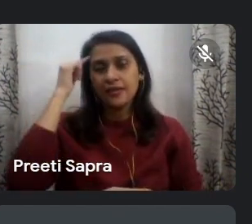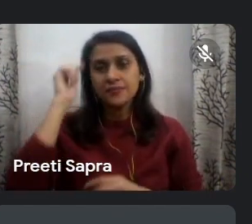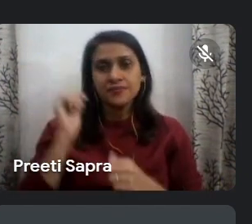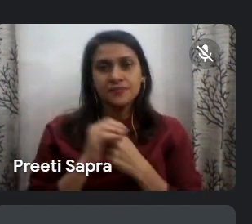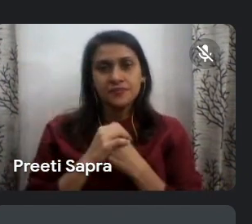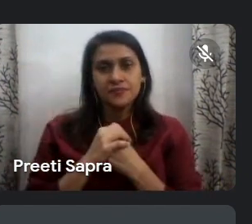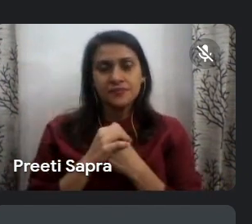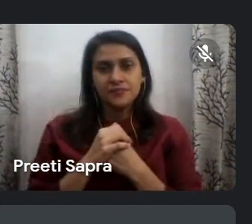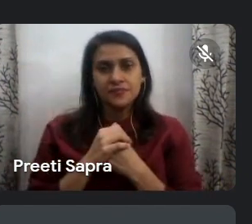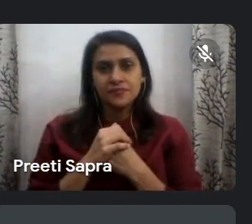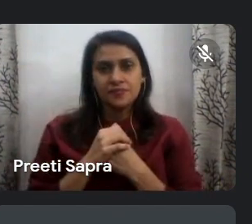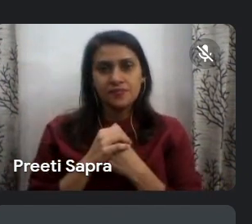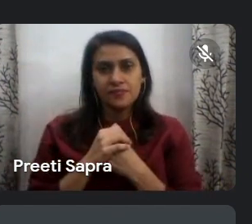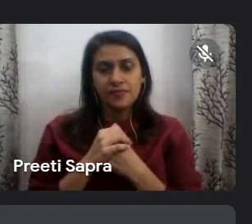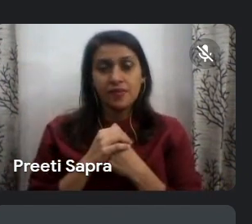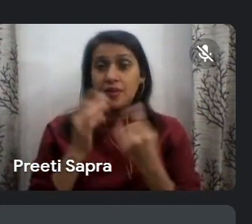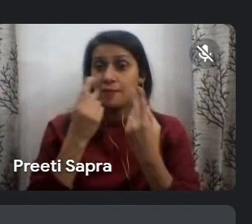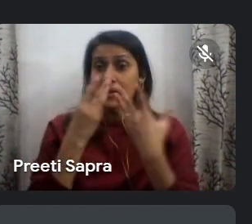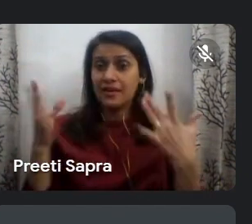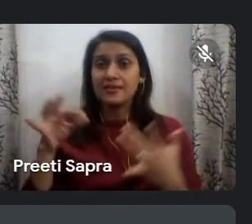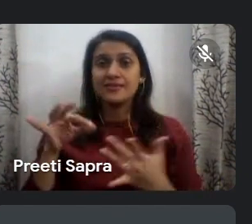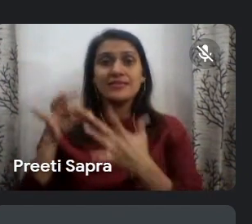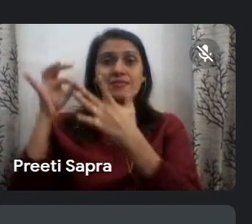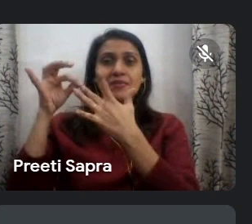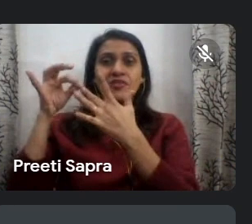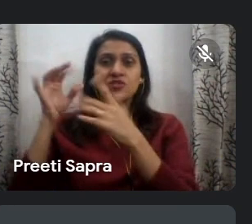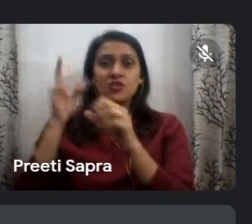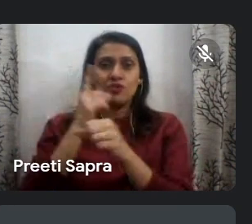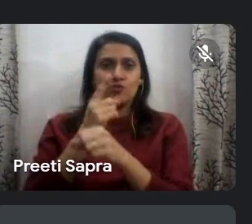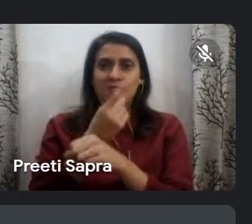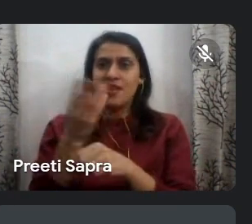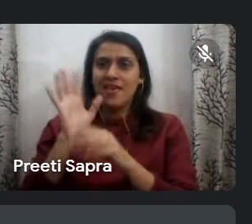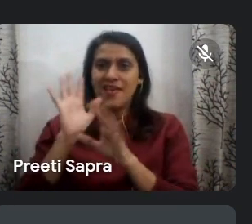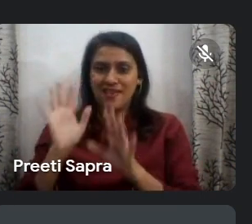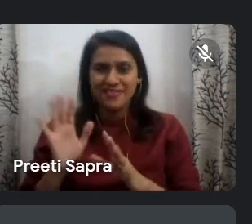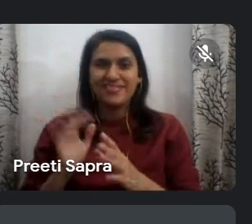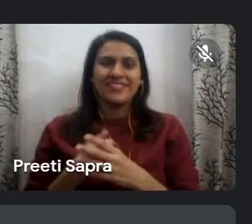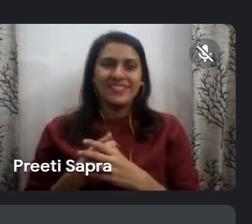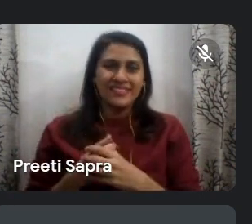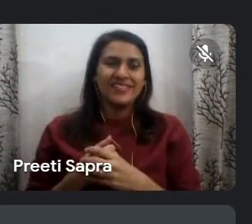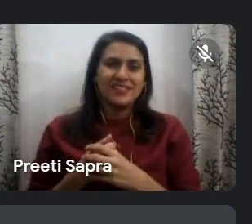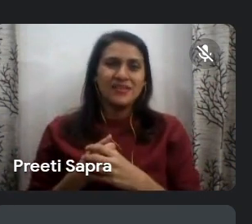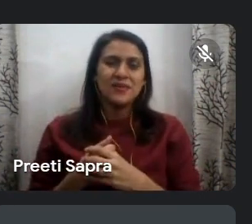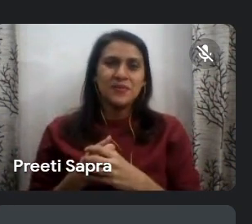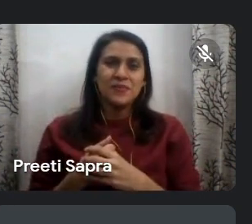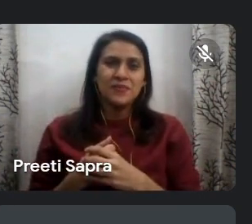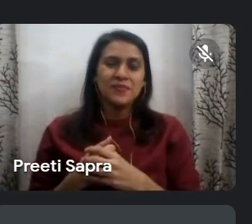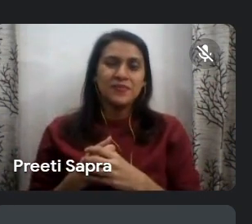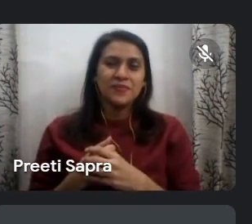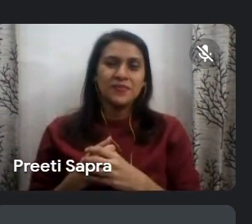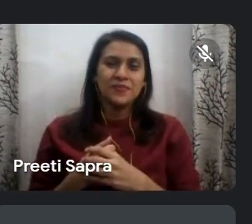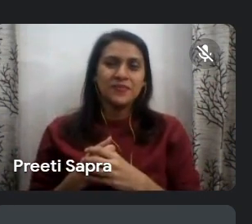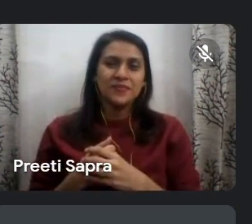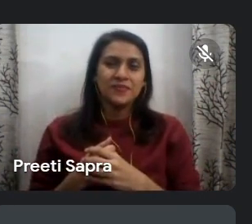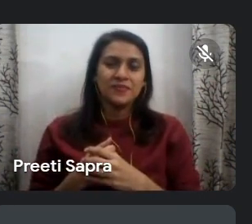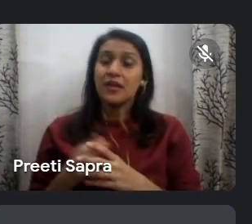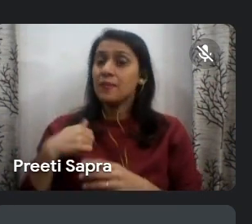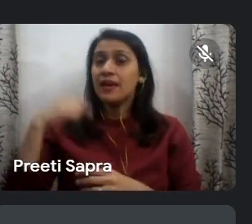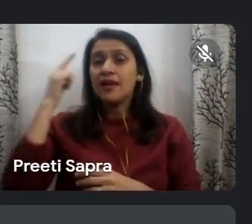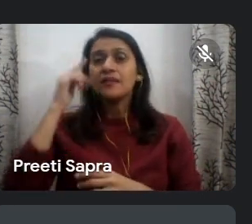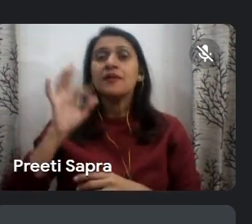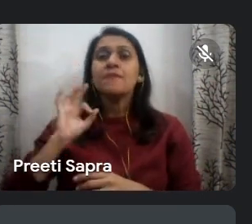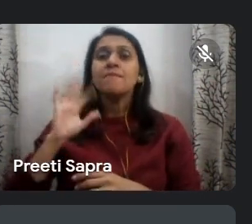there are a lot of special educators here, so I'm not going to overstep on their shoes. But I think the best option is